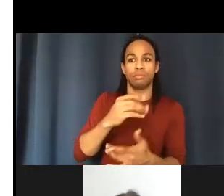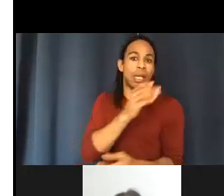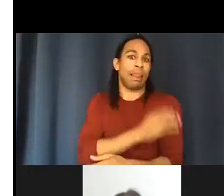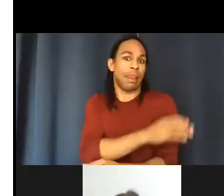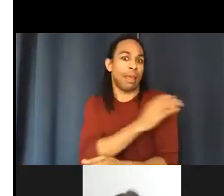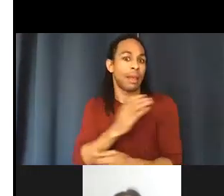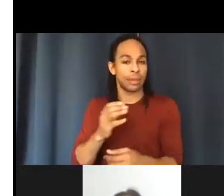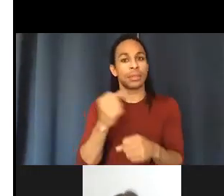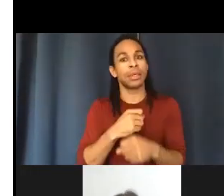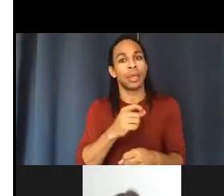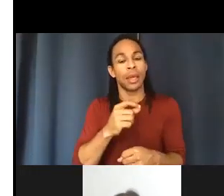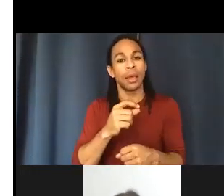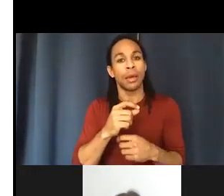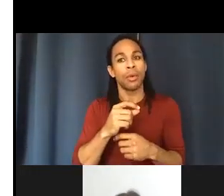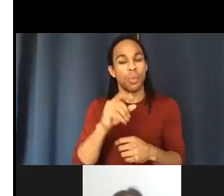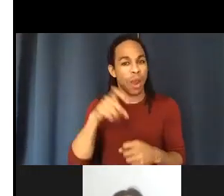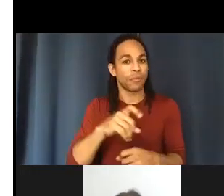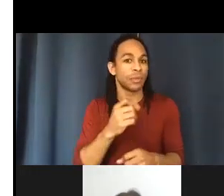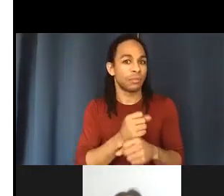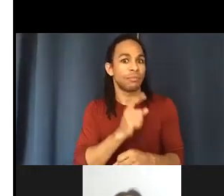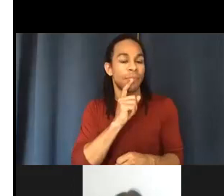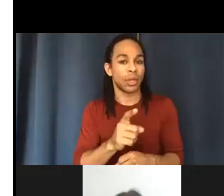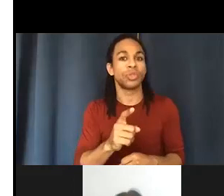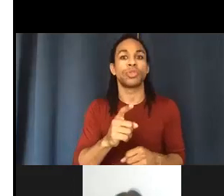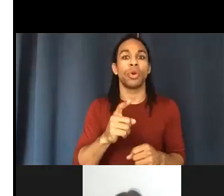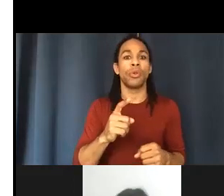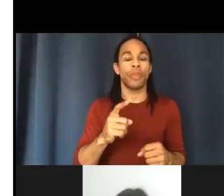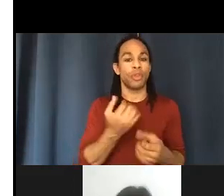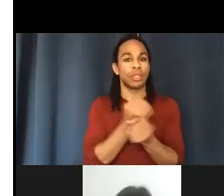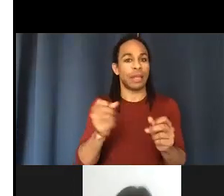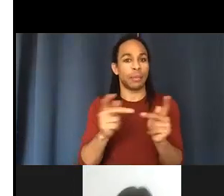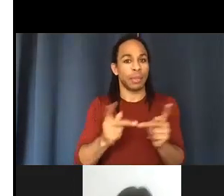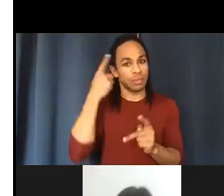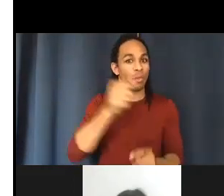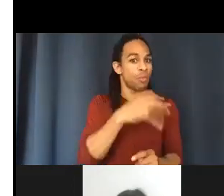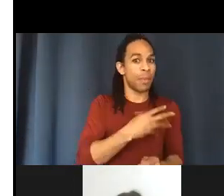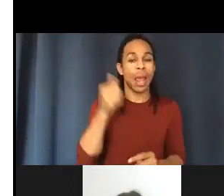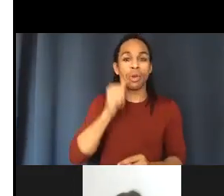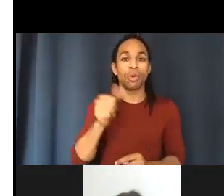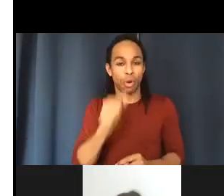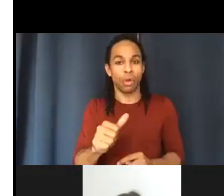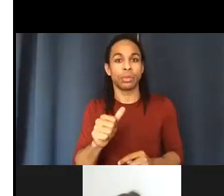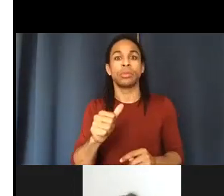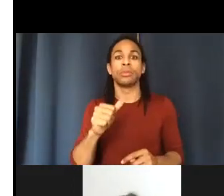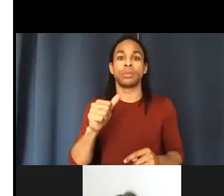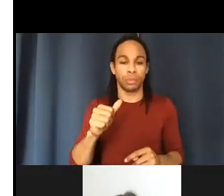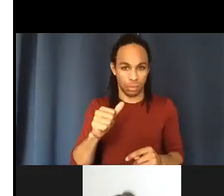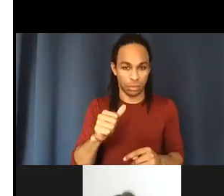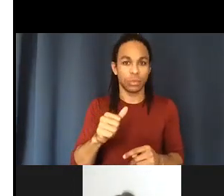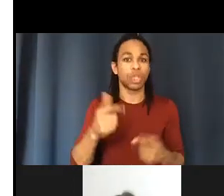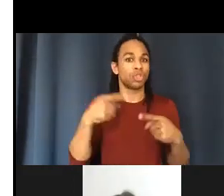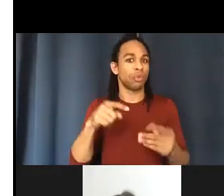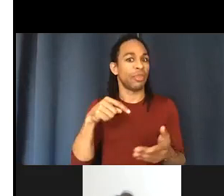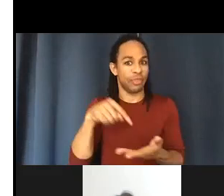these isolated spaces carry for women and girls. We are also providing,